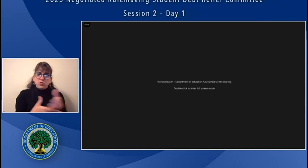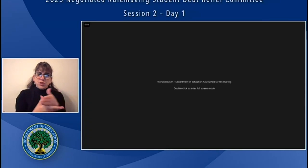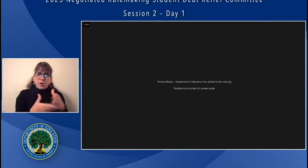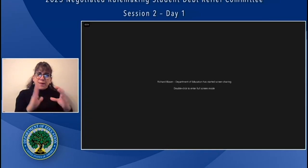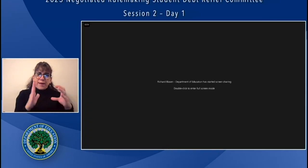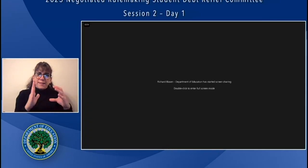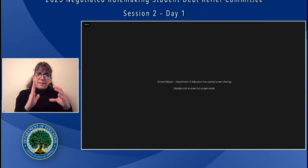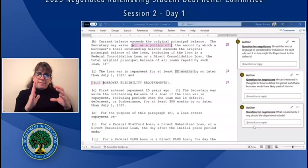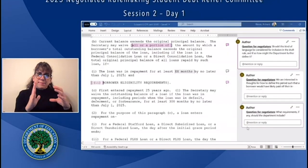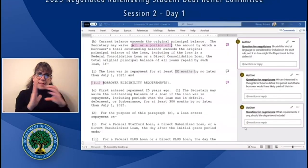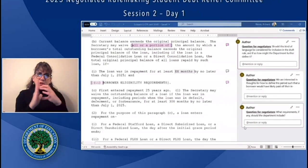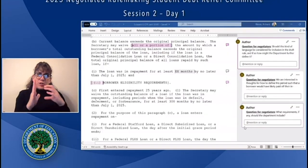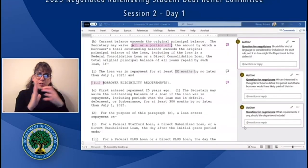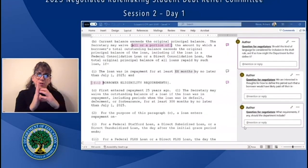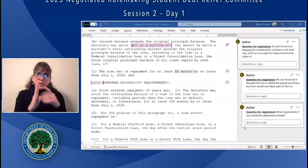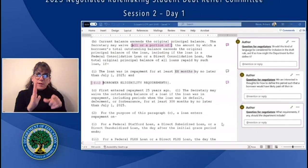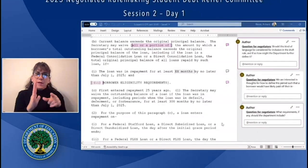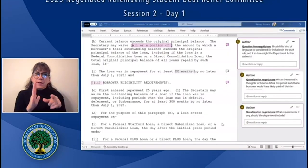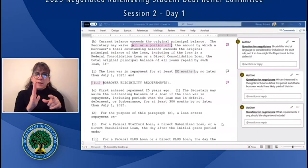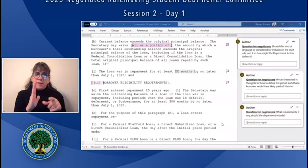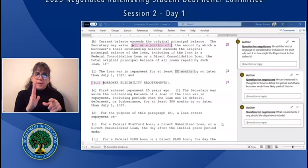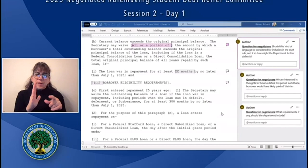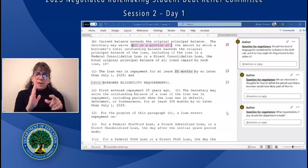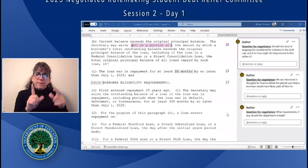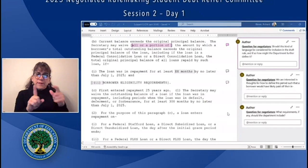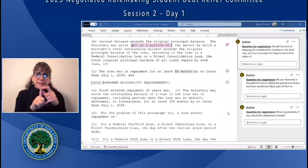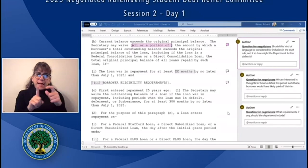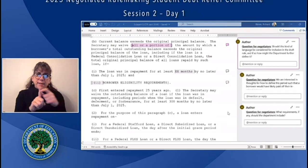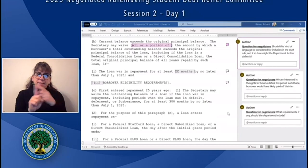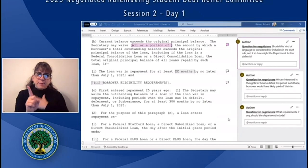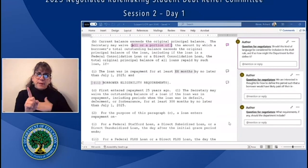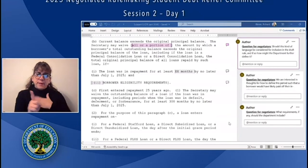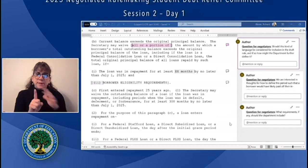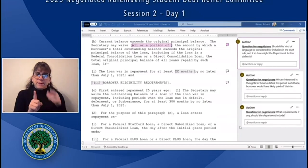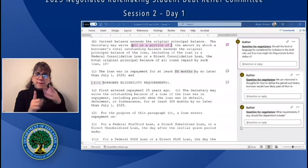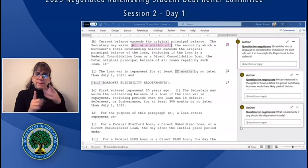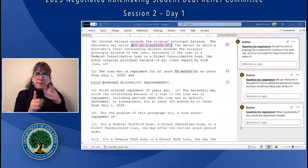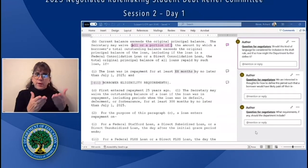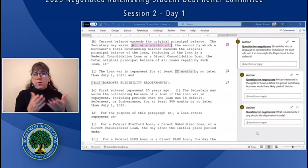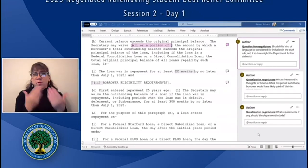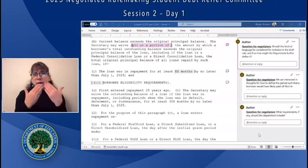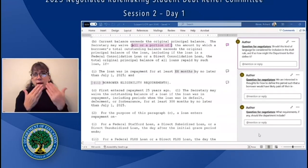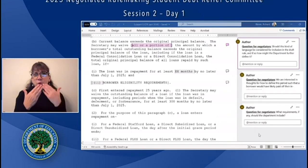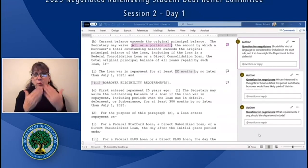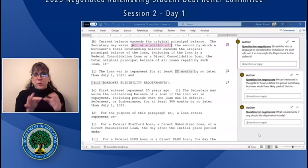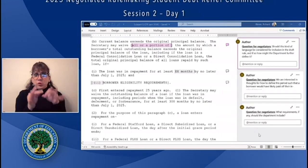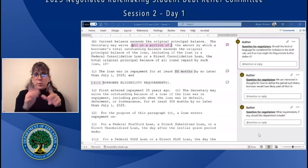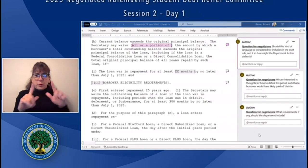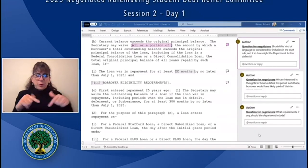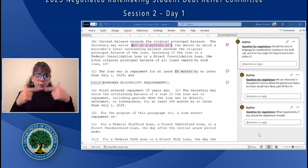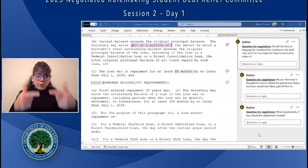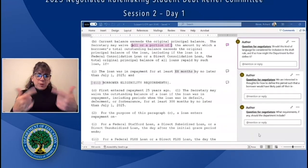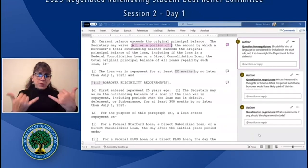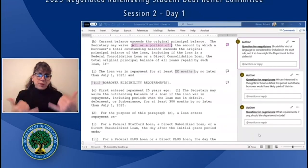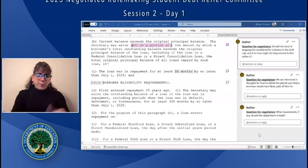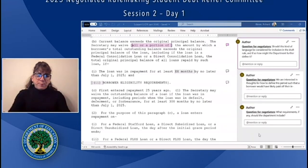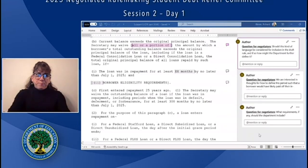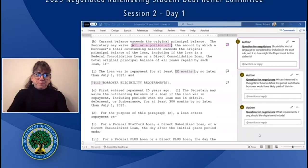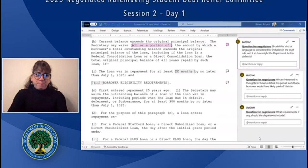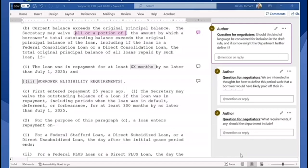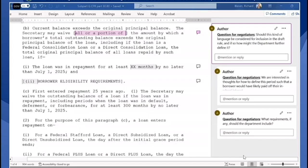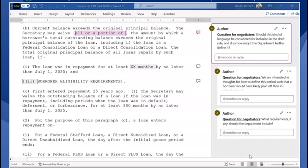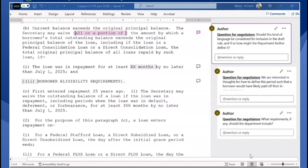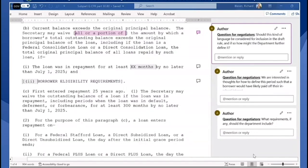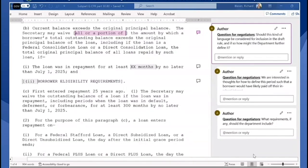please. There we go. Wonderful. Thank you, guys. So you can see